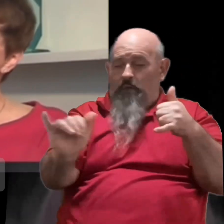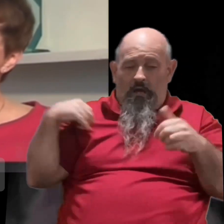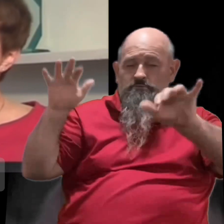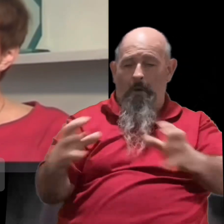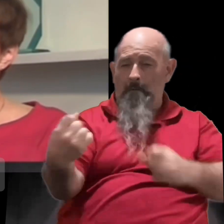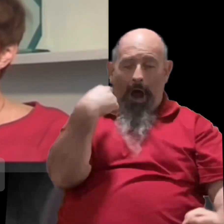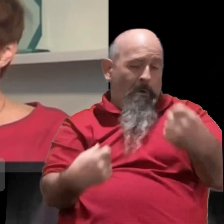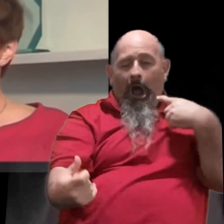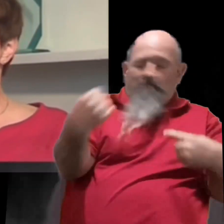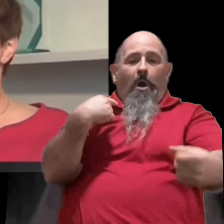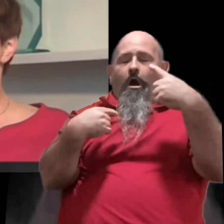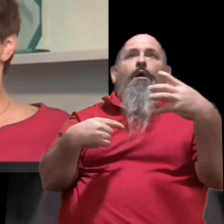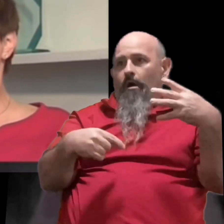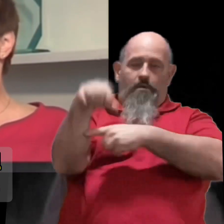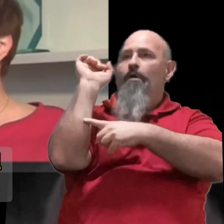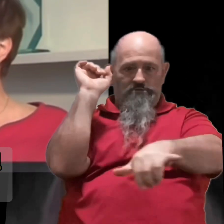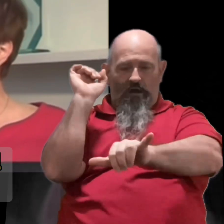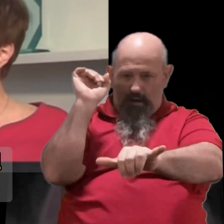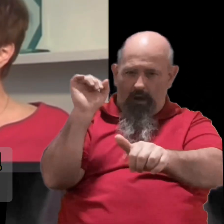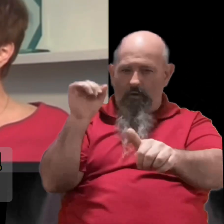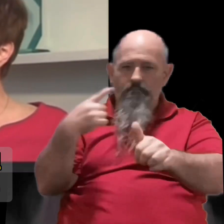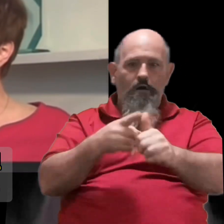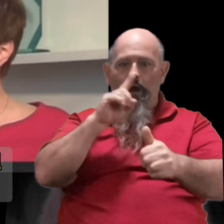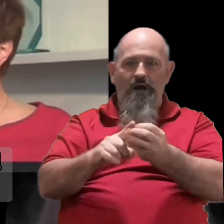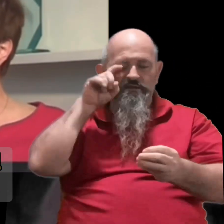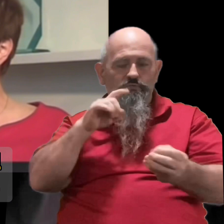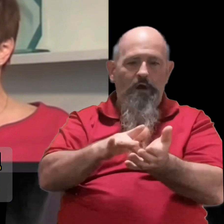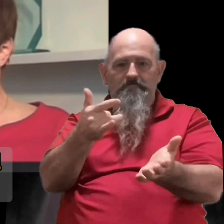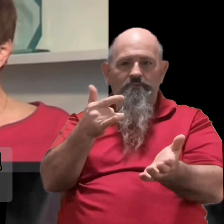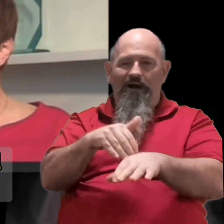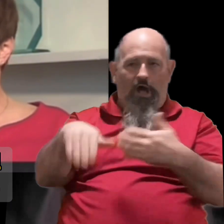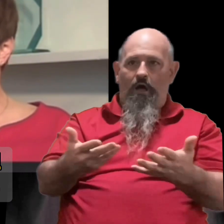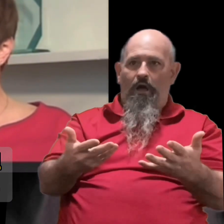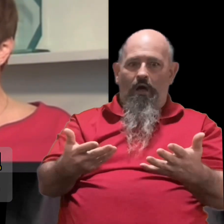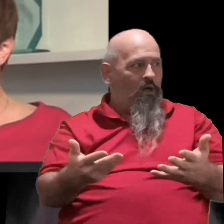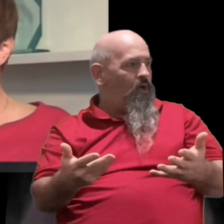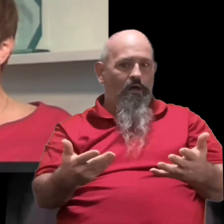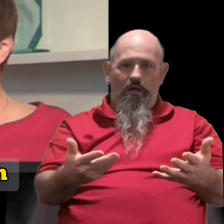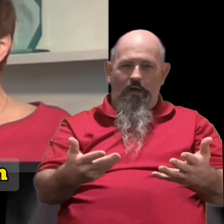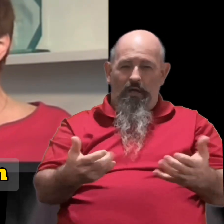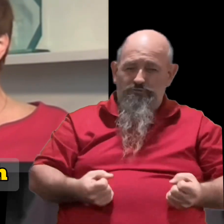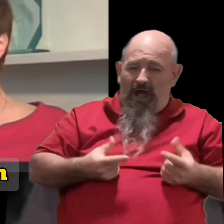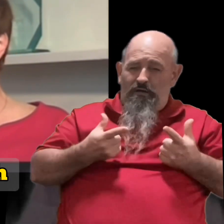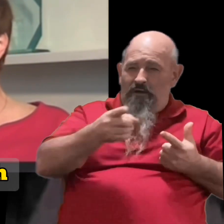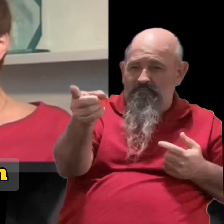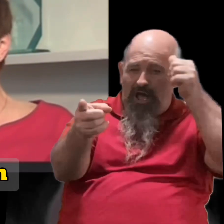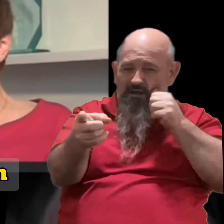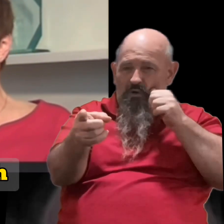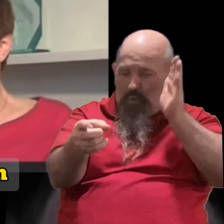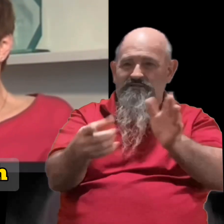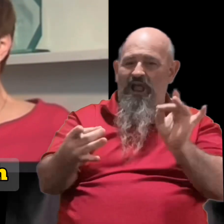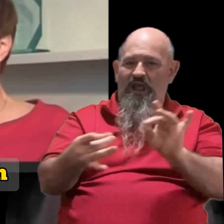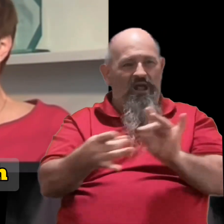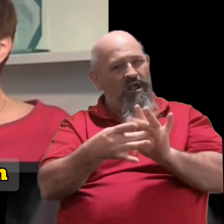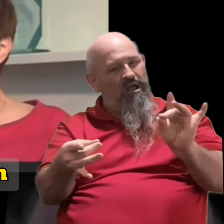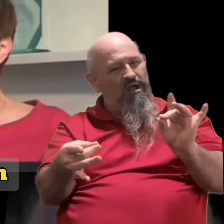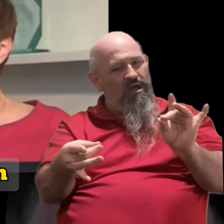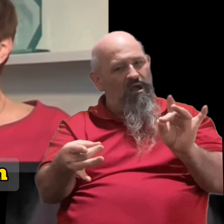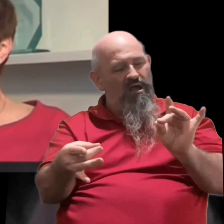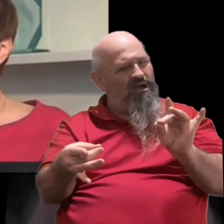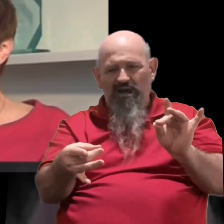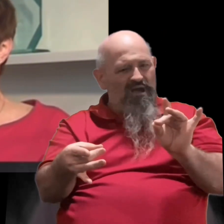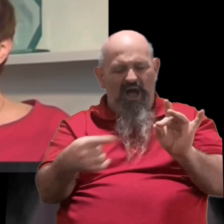was a snowball effect. It was like when we first started talking about sexual abuse at all, when the adults would